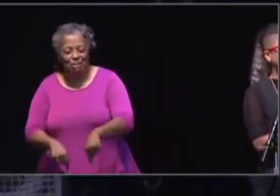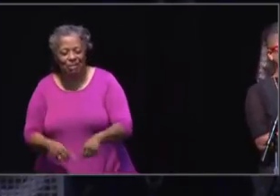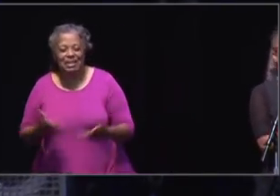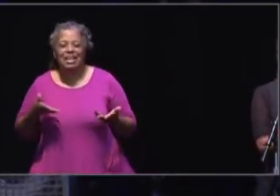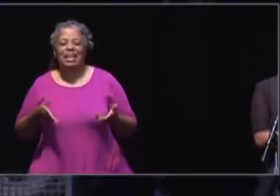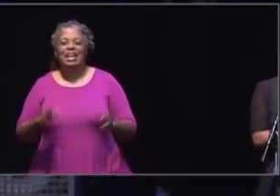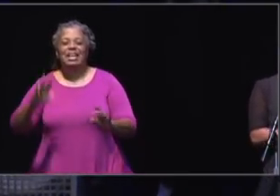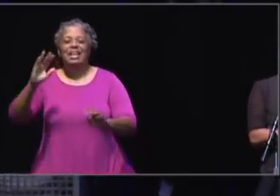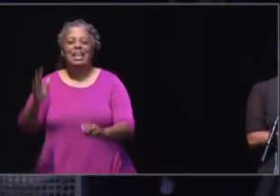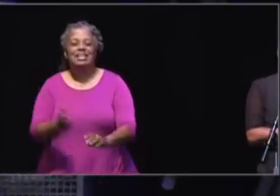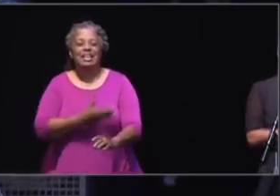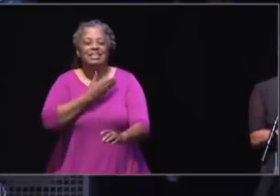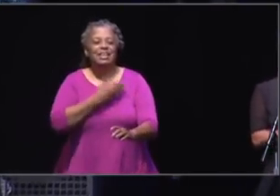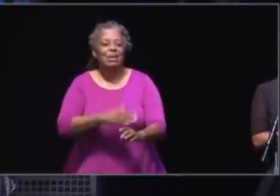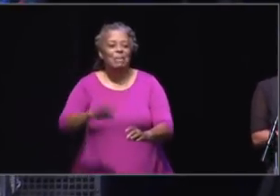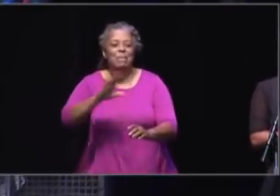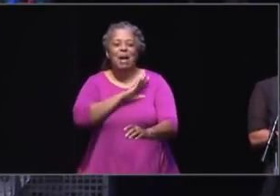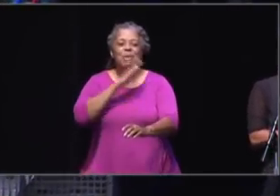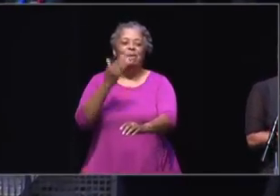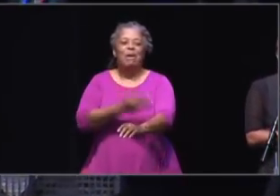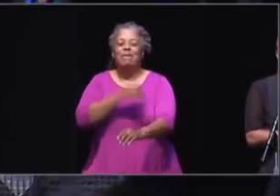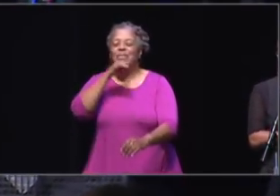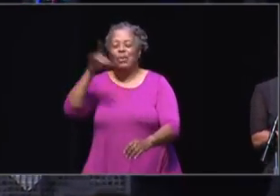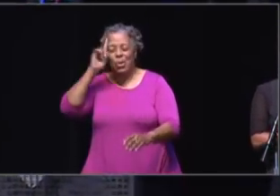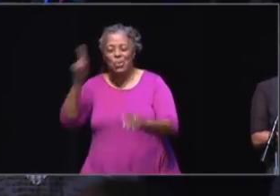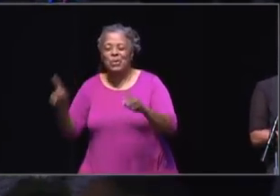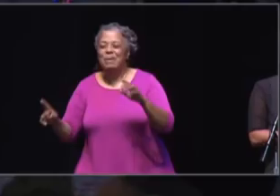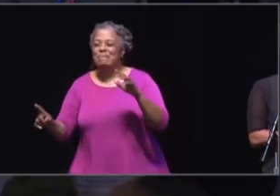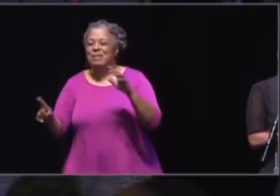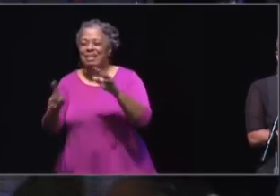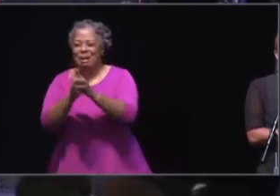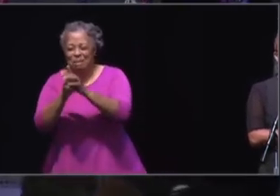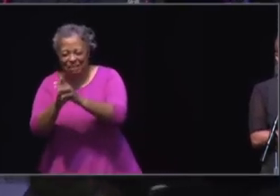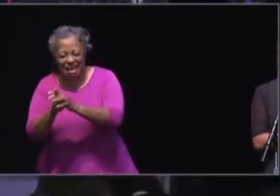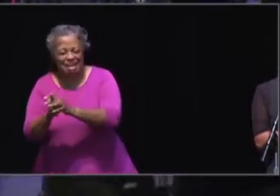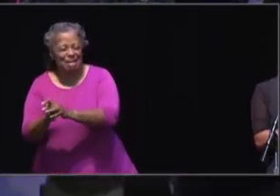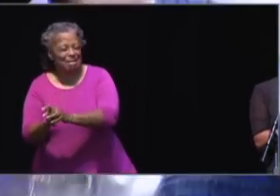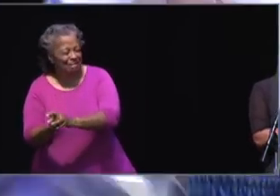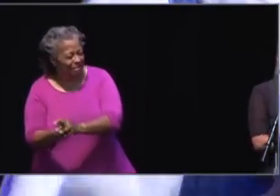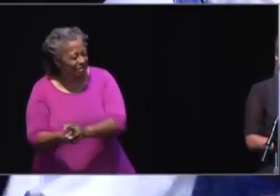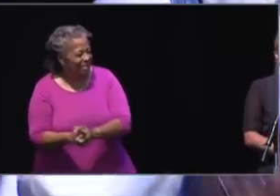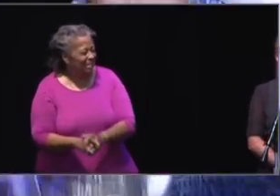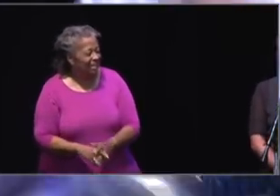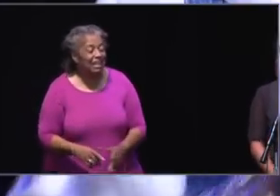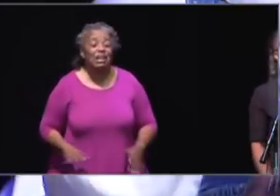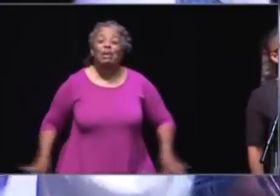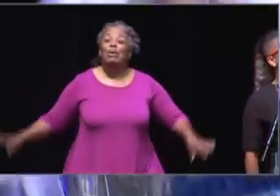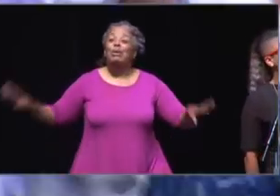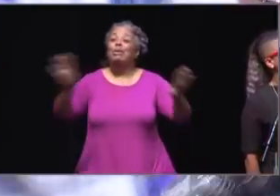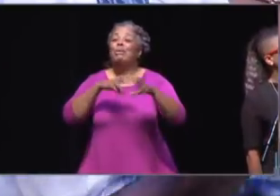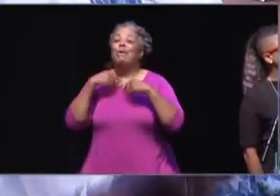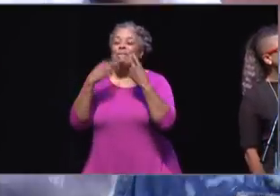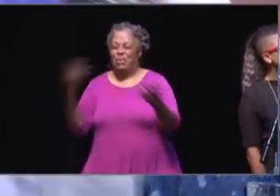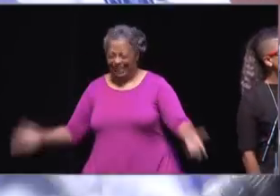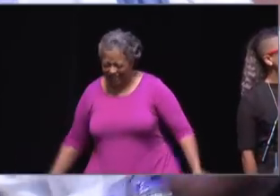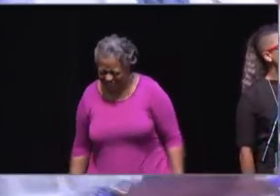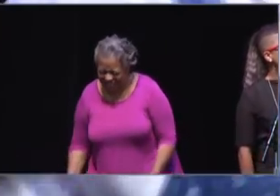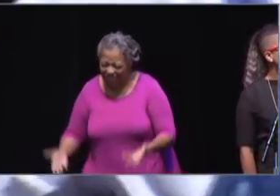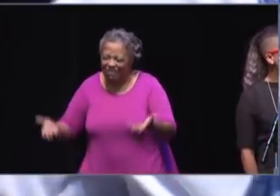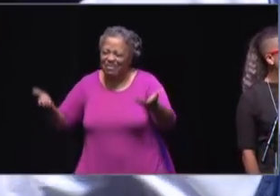Now let us sing, sing to the power of the women, come down. Lift up your